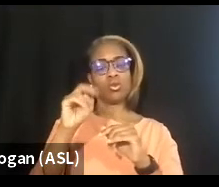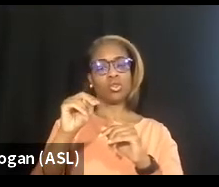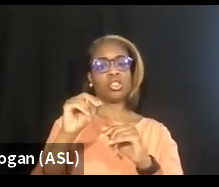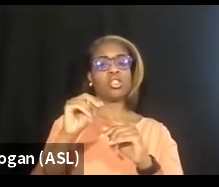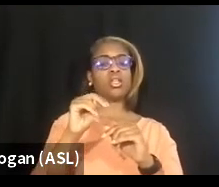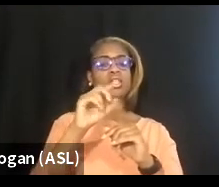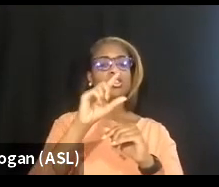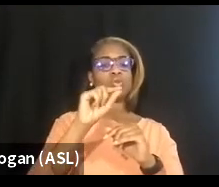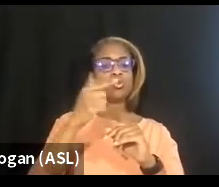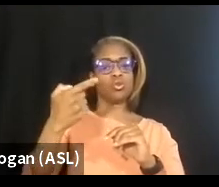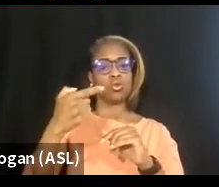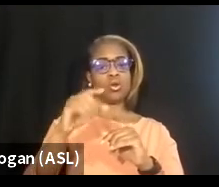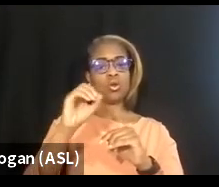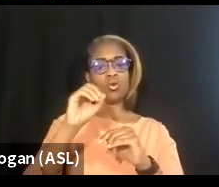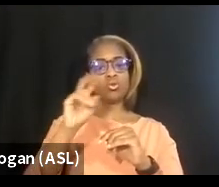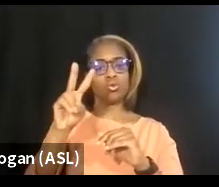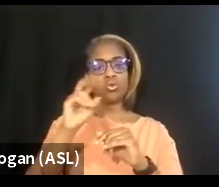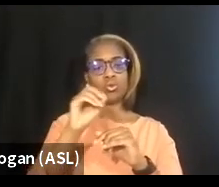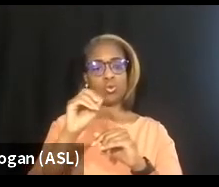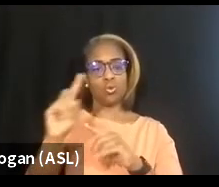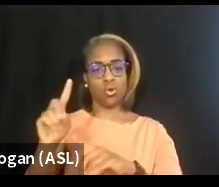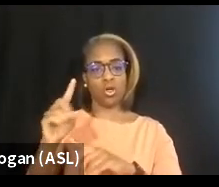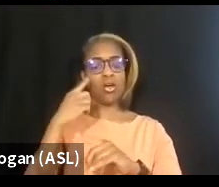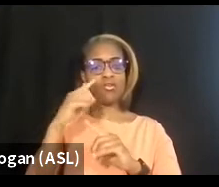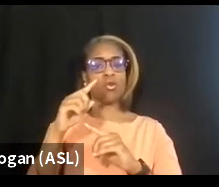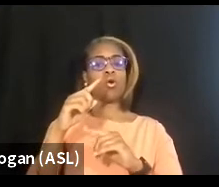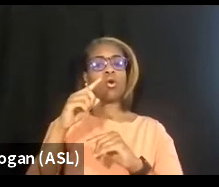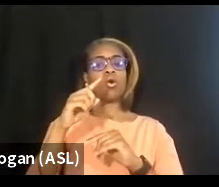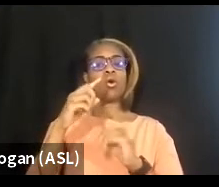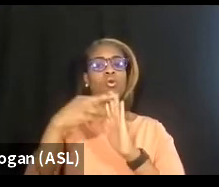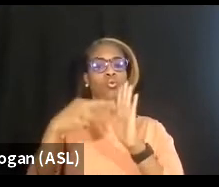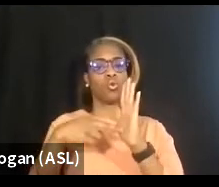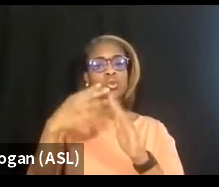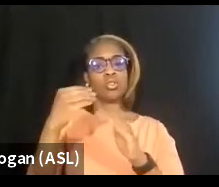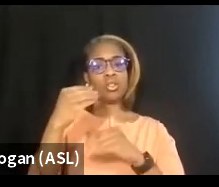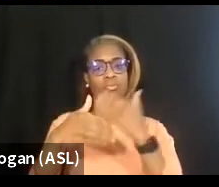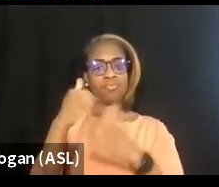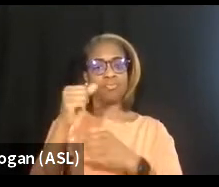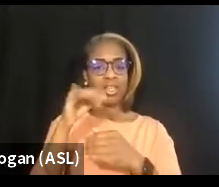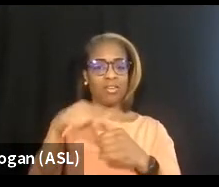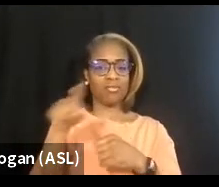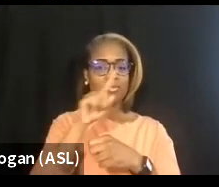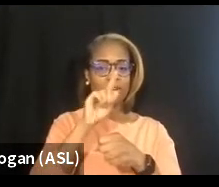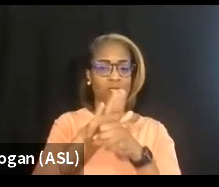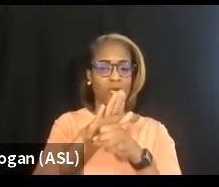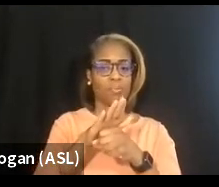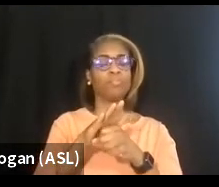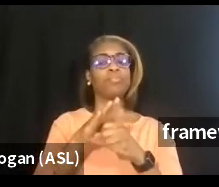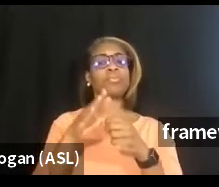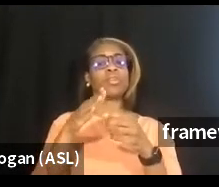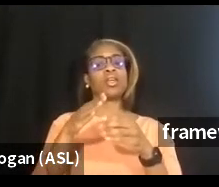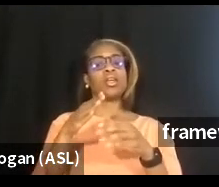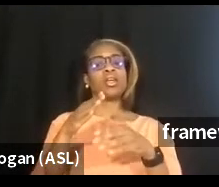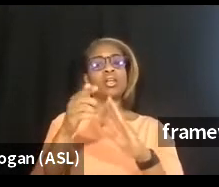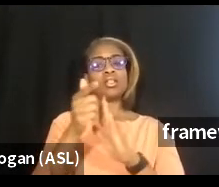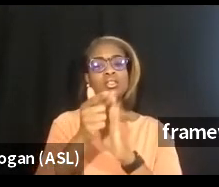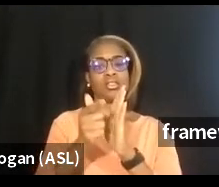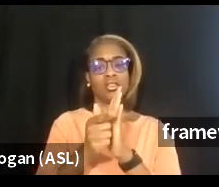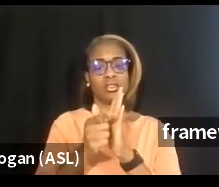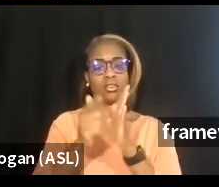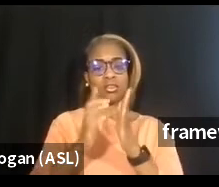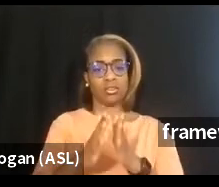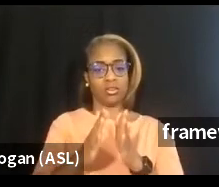provide a framework for approving the rules of procedure if you confirm that General Counsel Pastula's third draft is ready